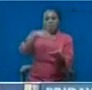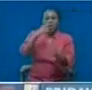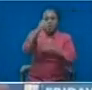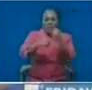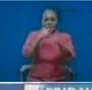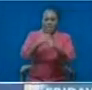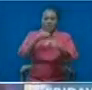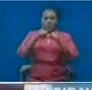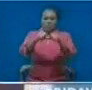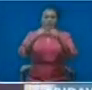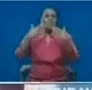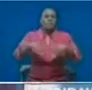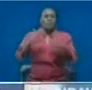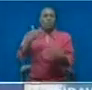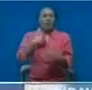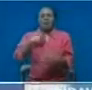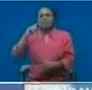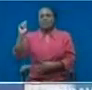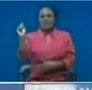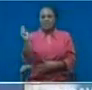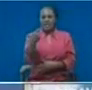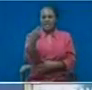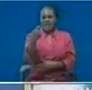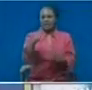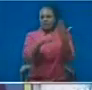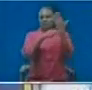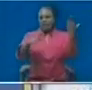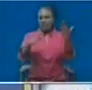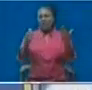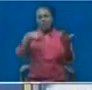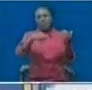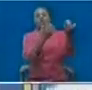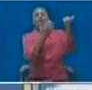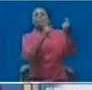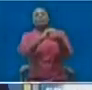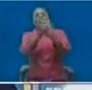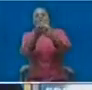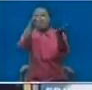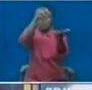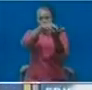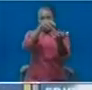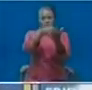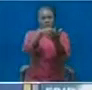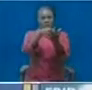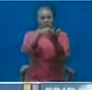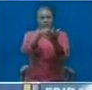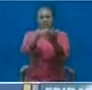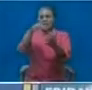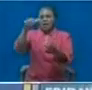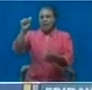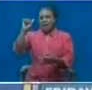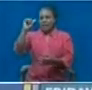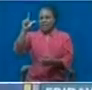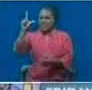went by that people didn't have a Kenyan musical icon to look up to, and we hoped to be that. So the word we found was light to embody